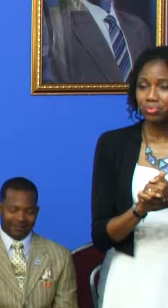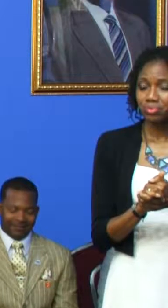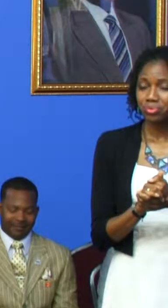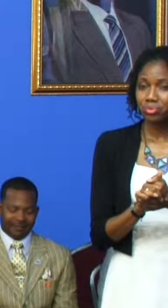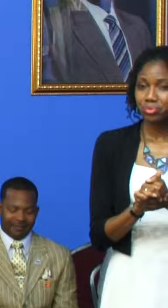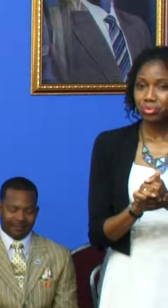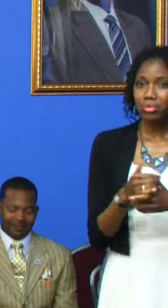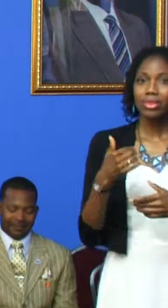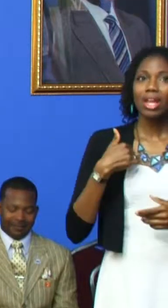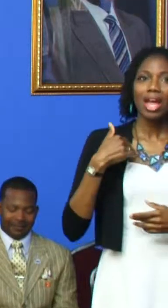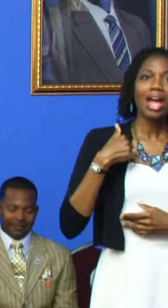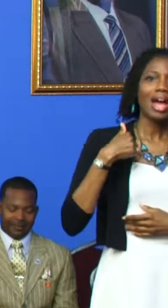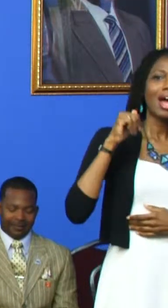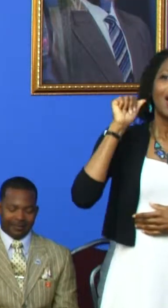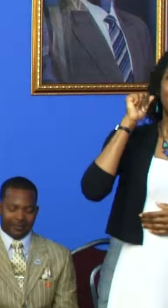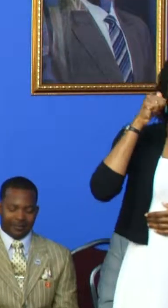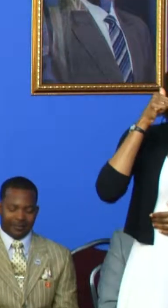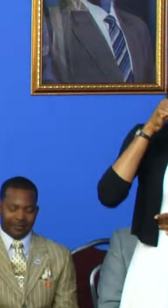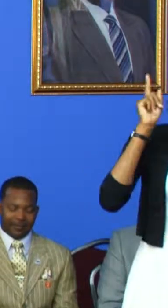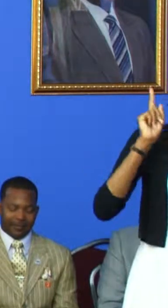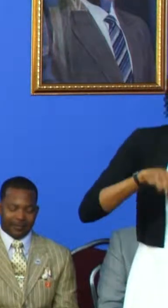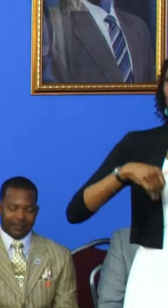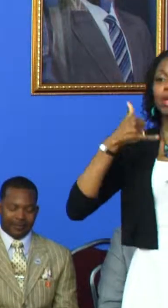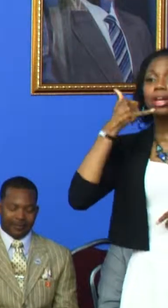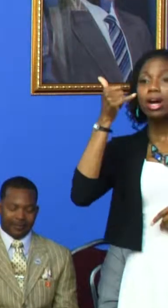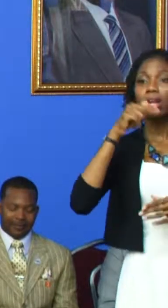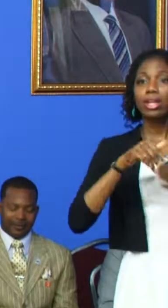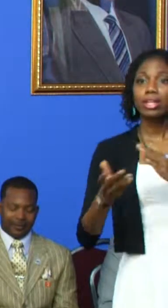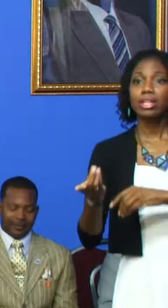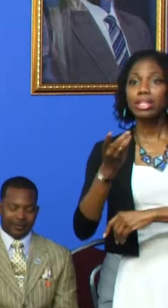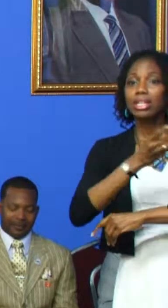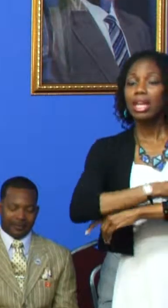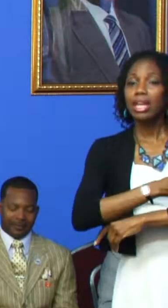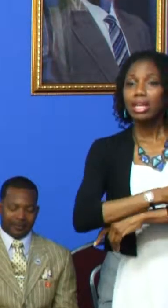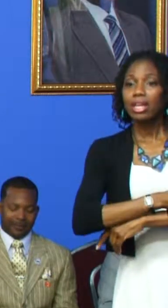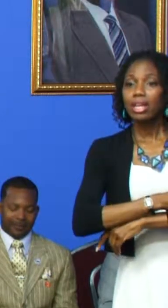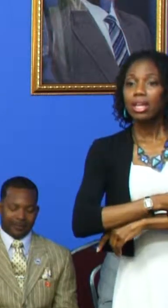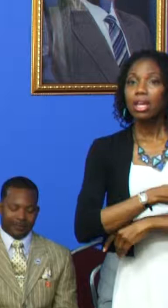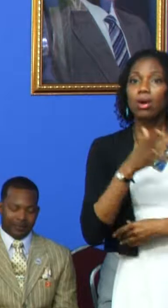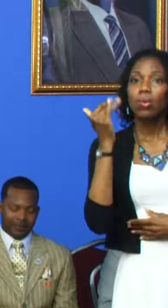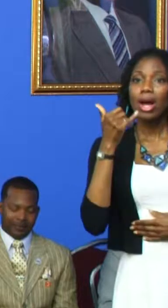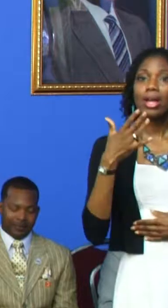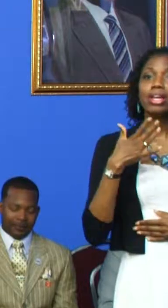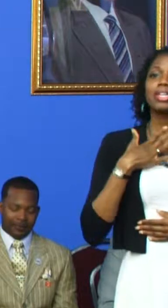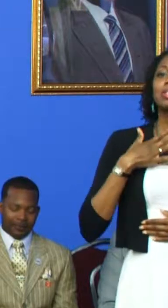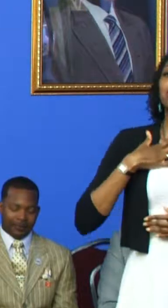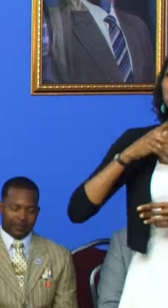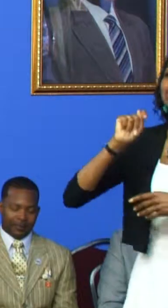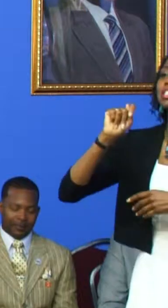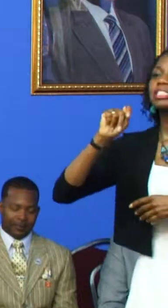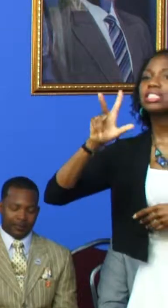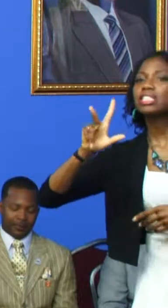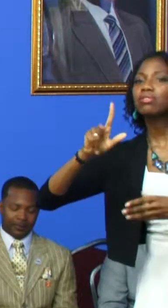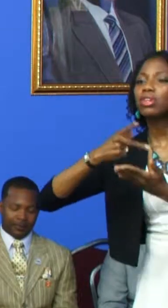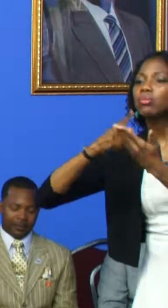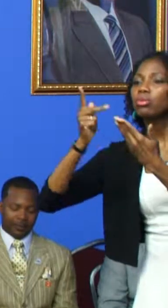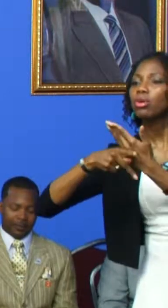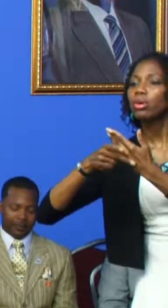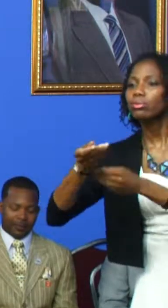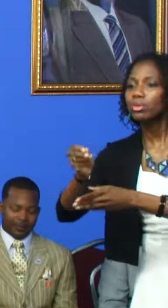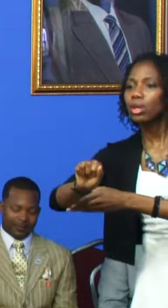I had an aunt, you couldn't call her in the daytime because my stories is on.